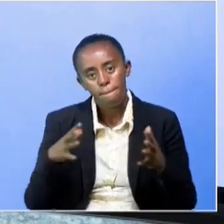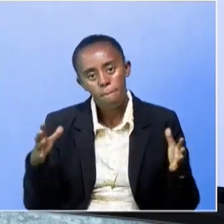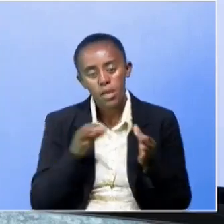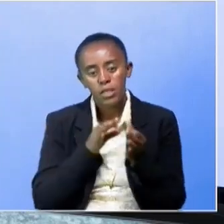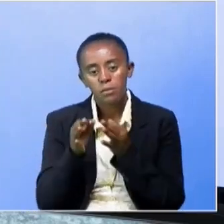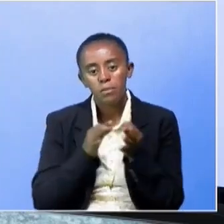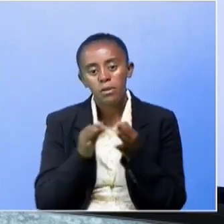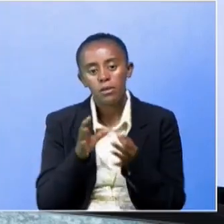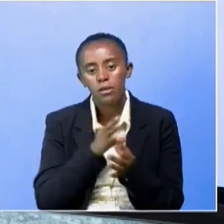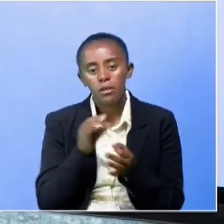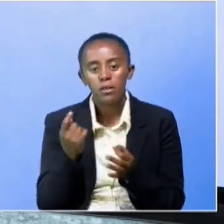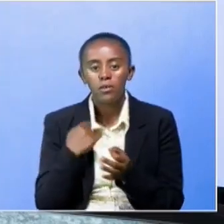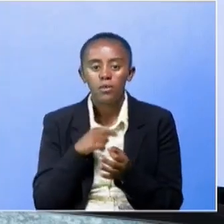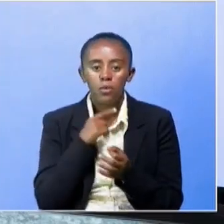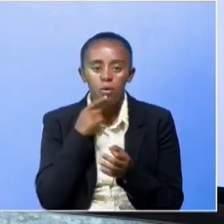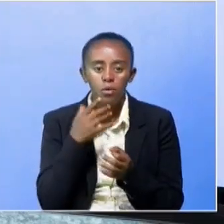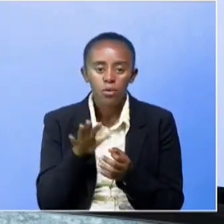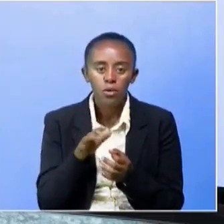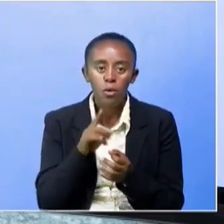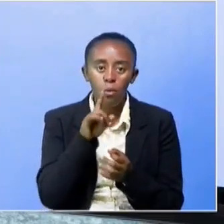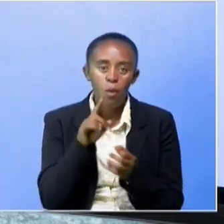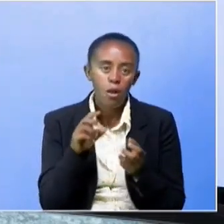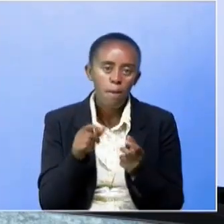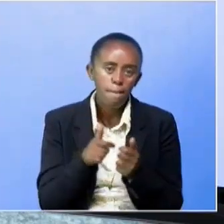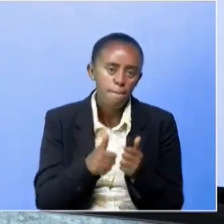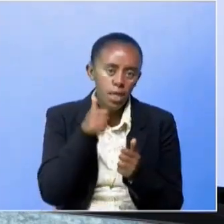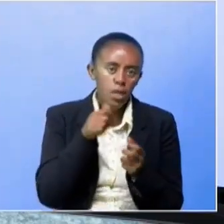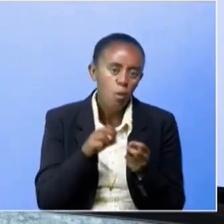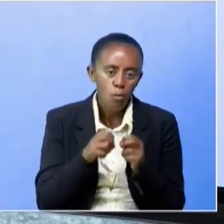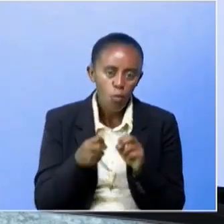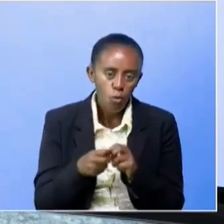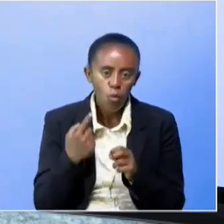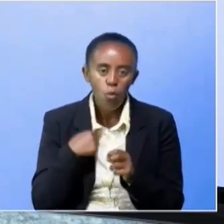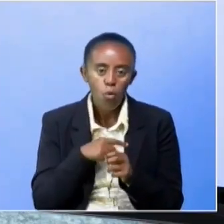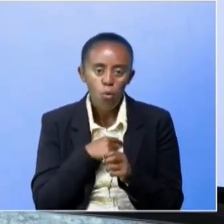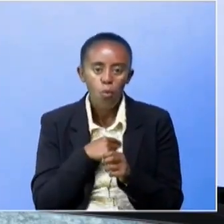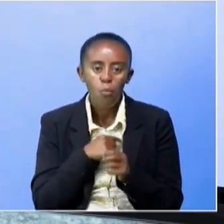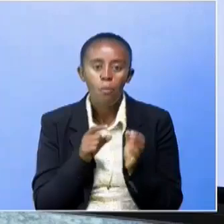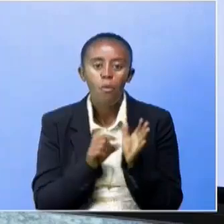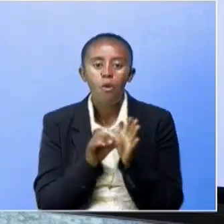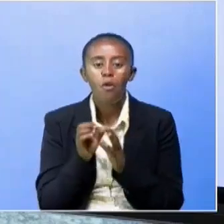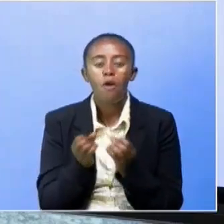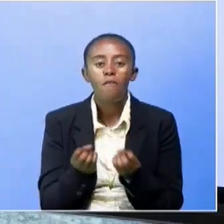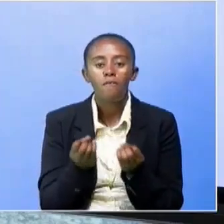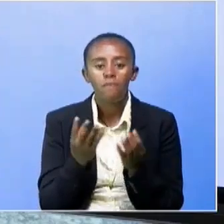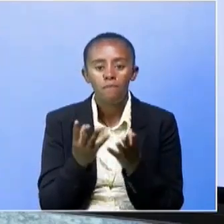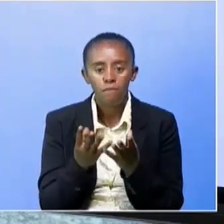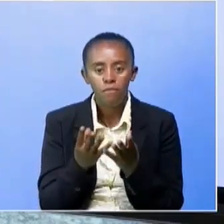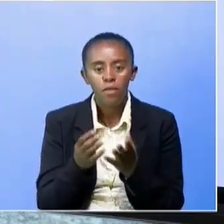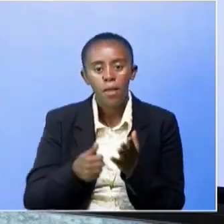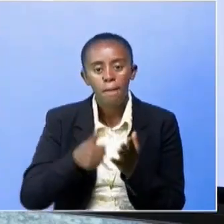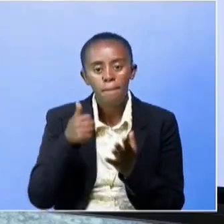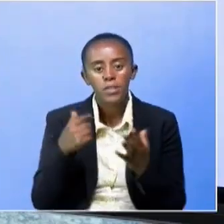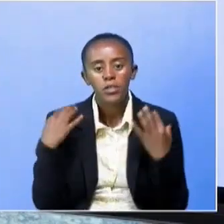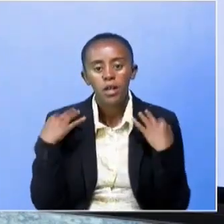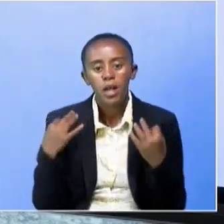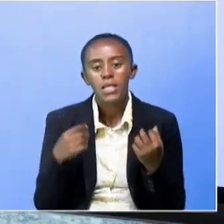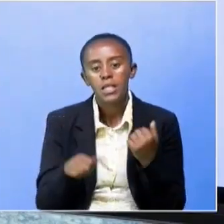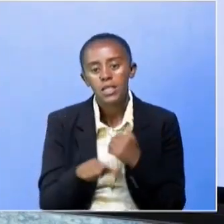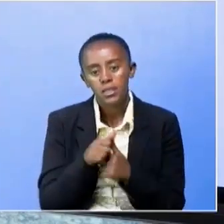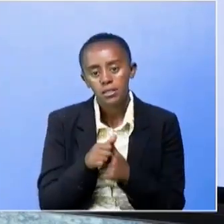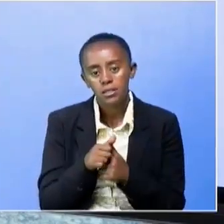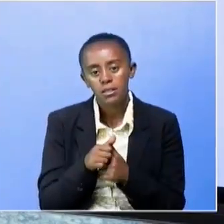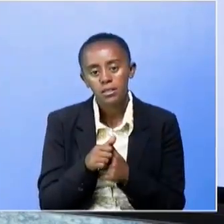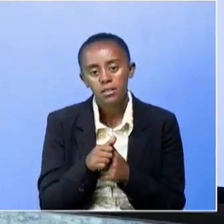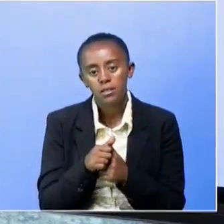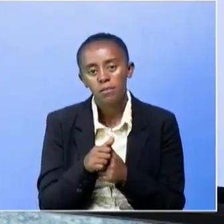explanation, and we have said one big problem. So we said here a number of major health risks.